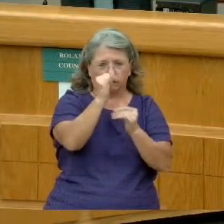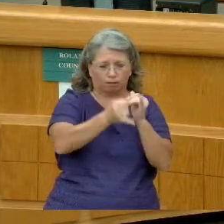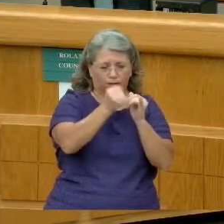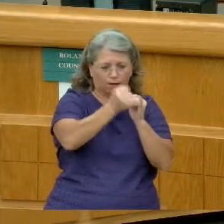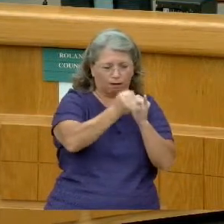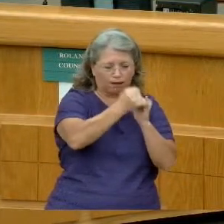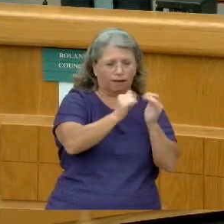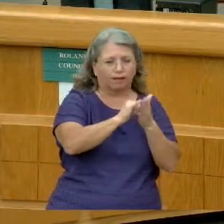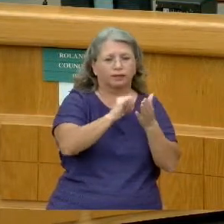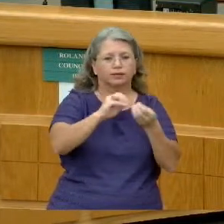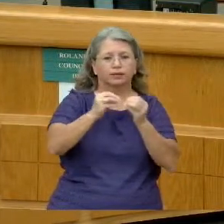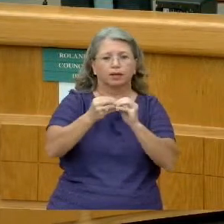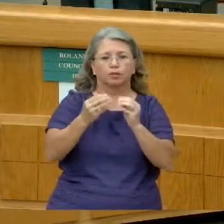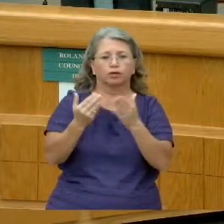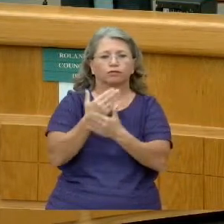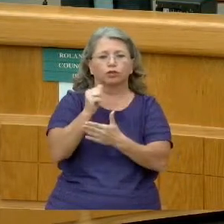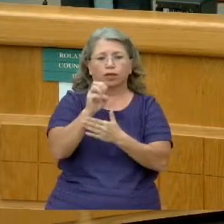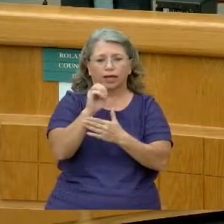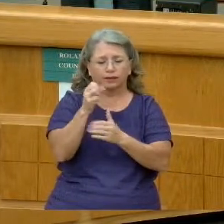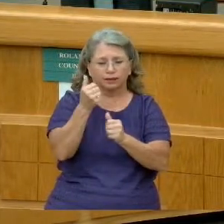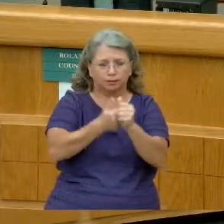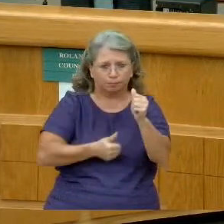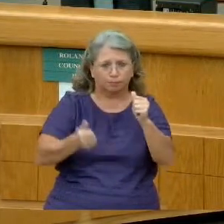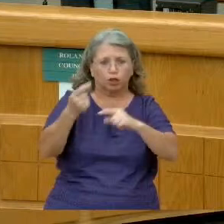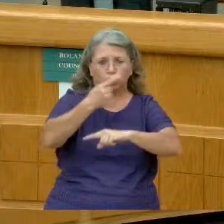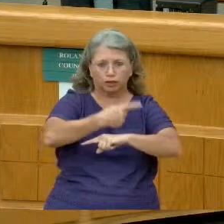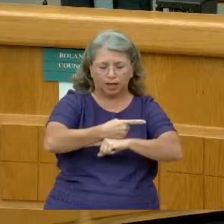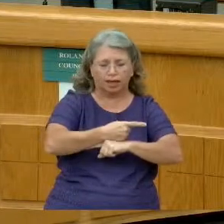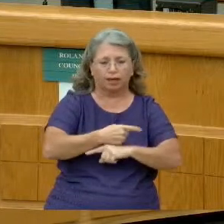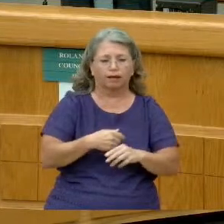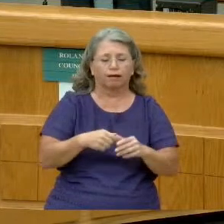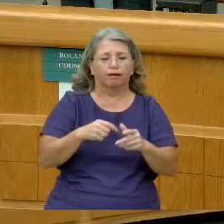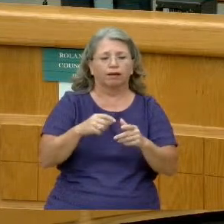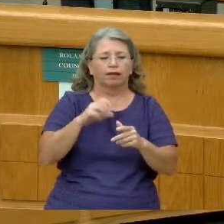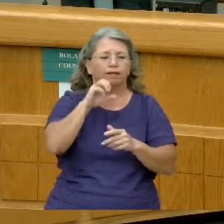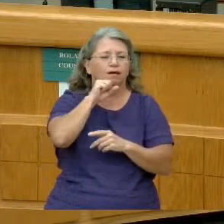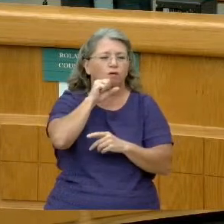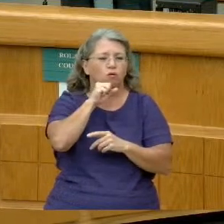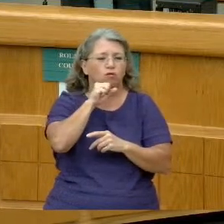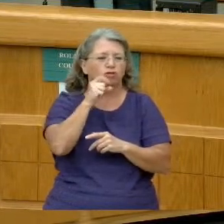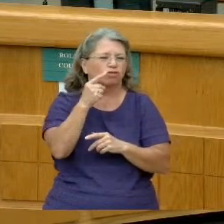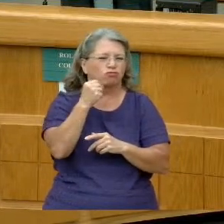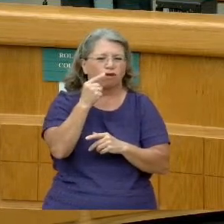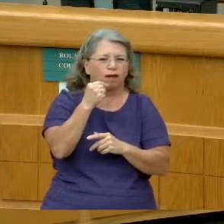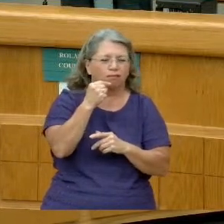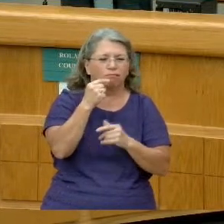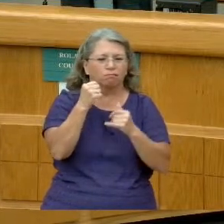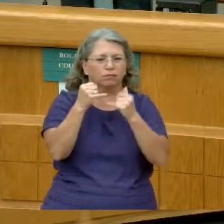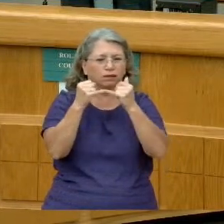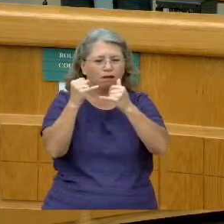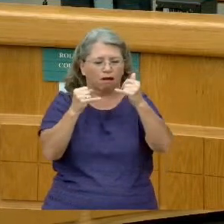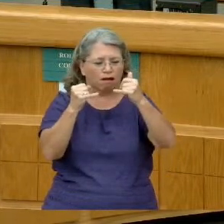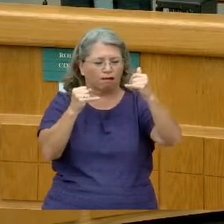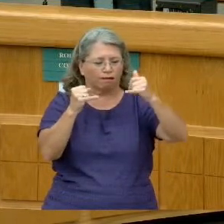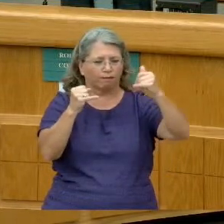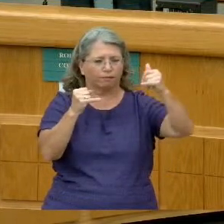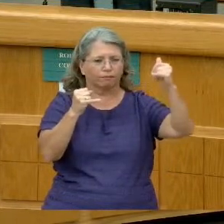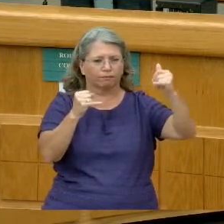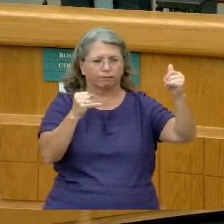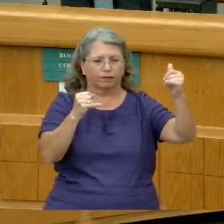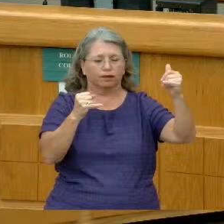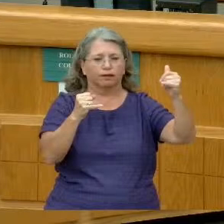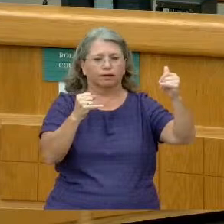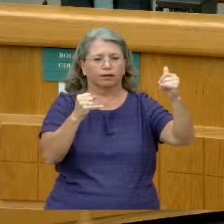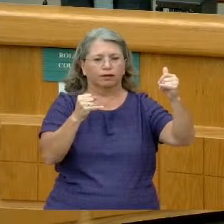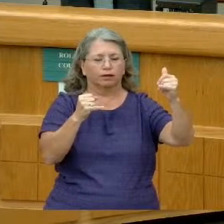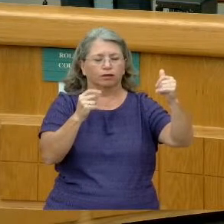day, and then the orange-red line that's running is our 7-day average. You can see we kind of reached a peak and we began to